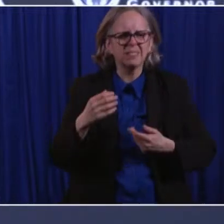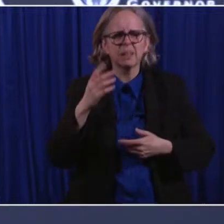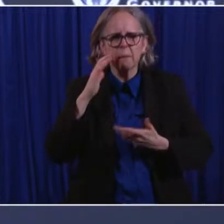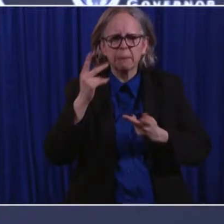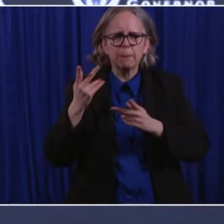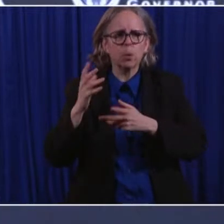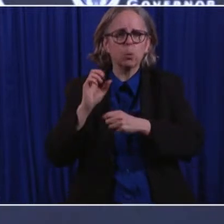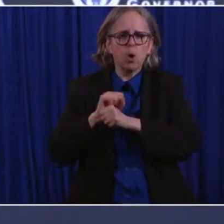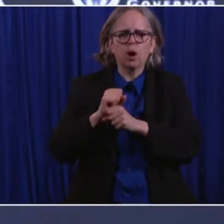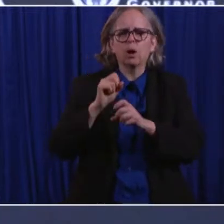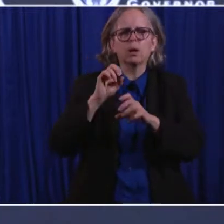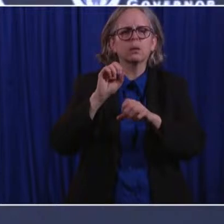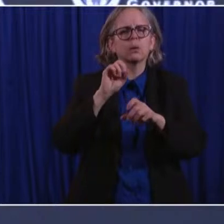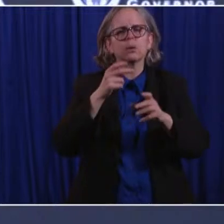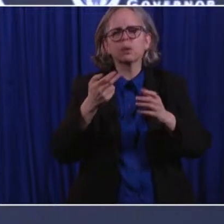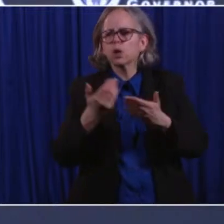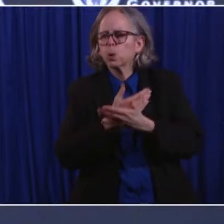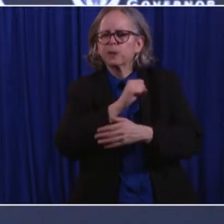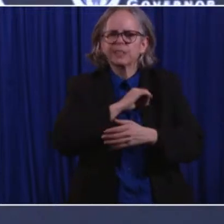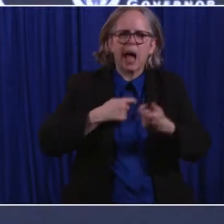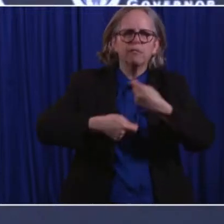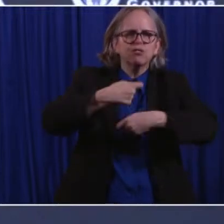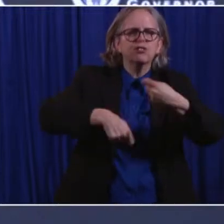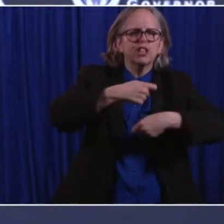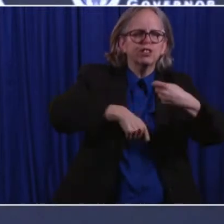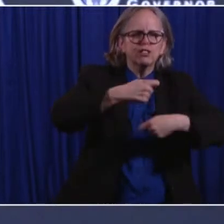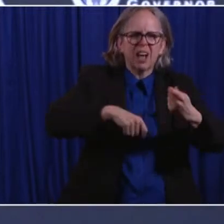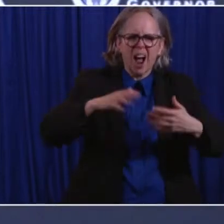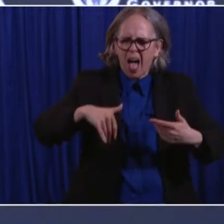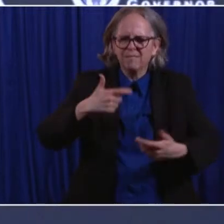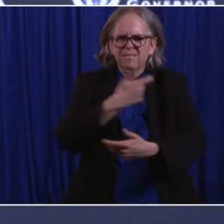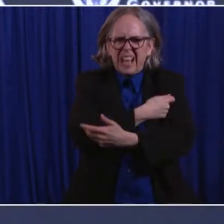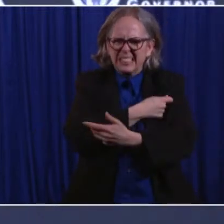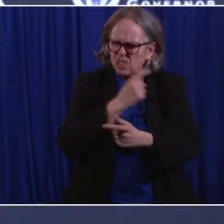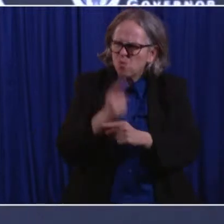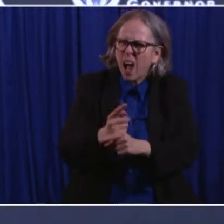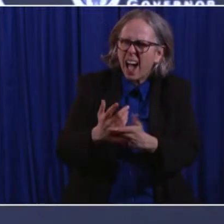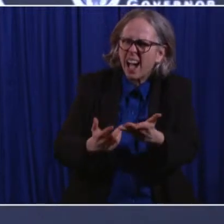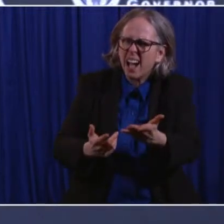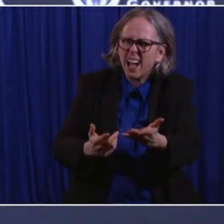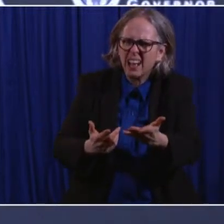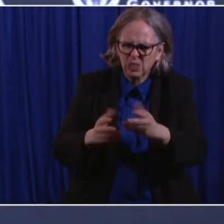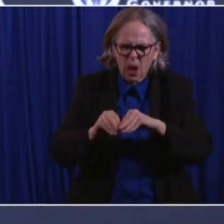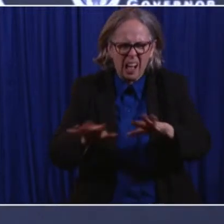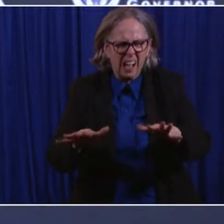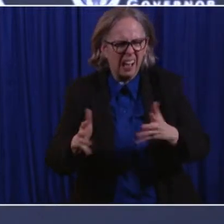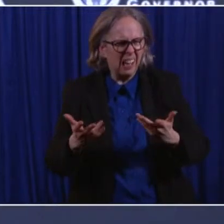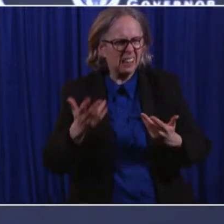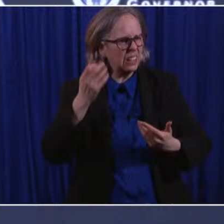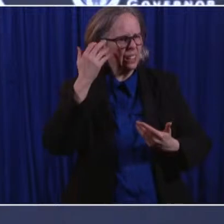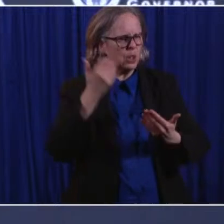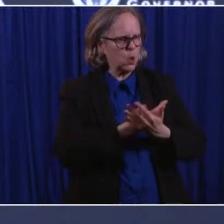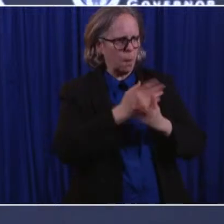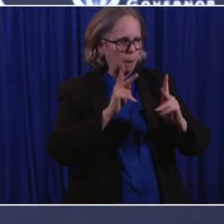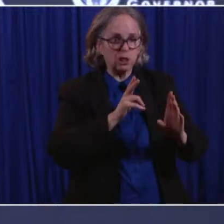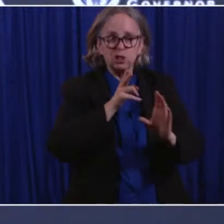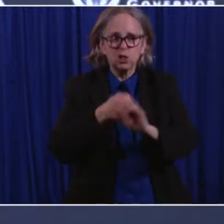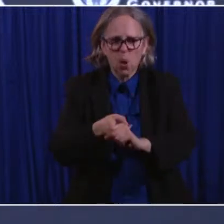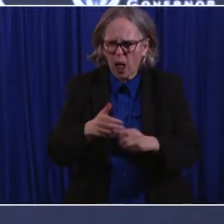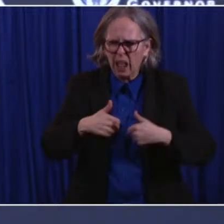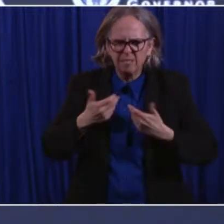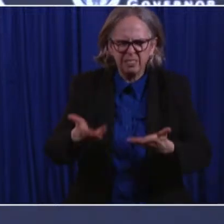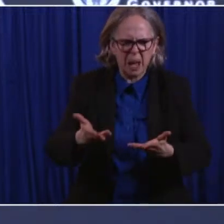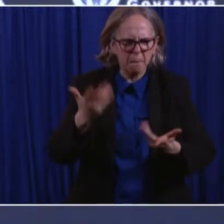vaccinated, probably aren't vaccinated because of age. And you also have residents who are coming in. Some of them may not be vaccinated